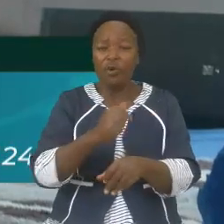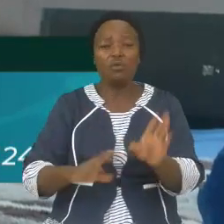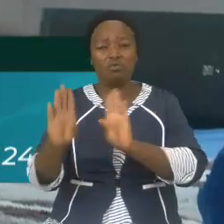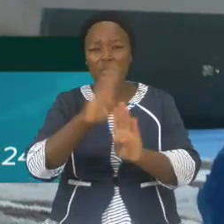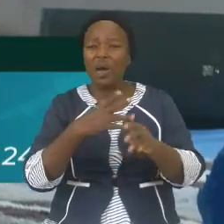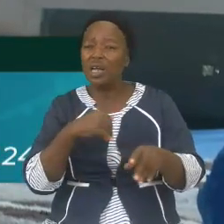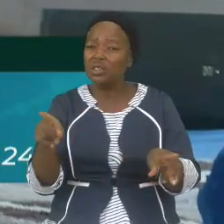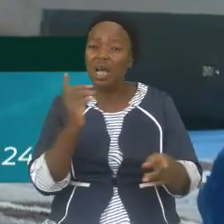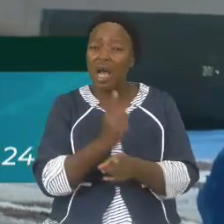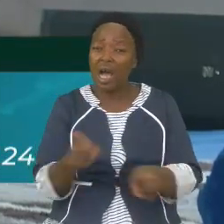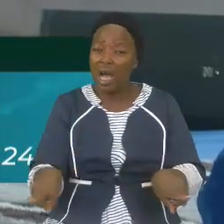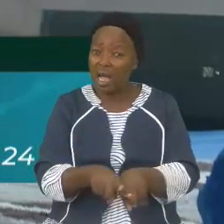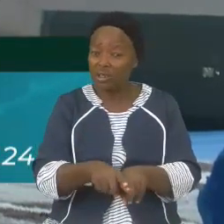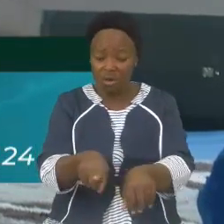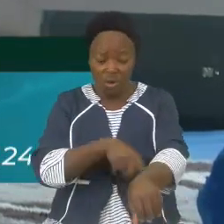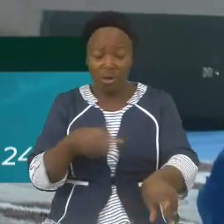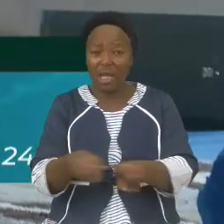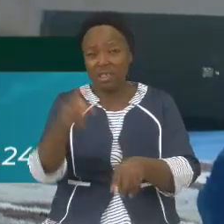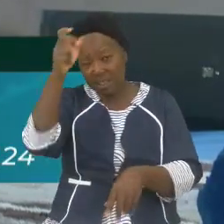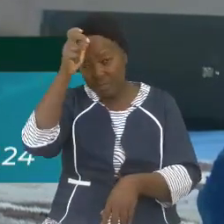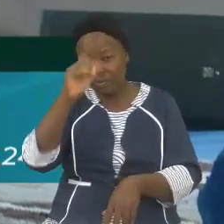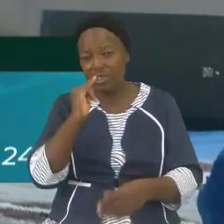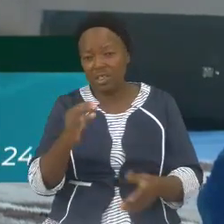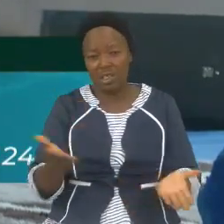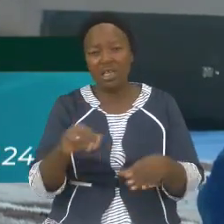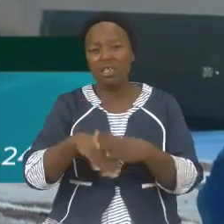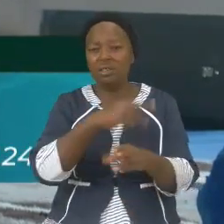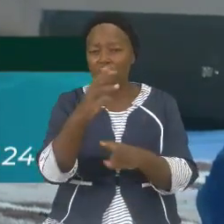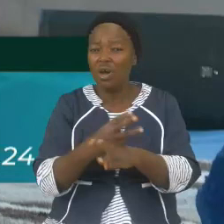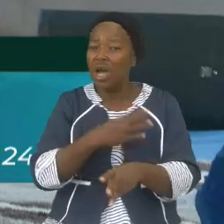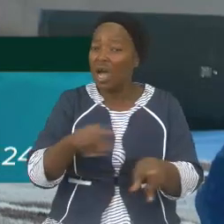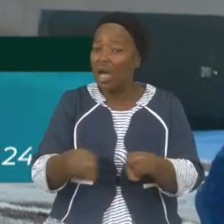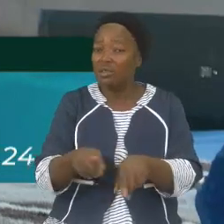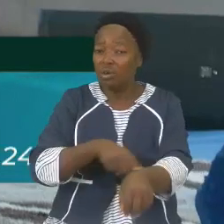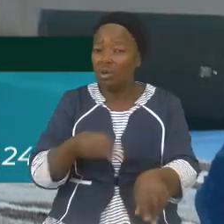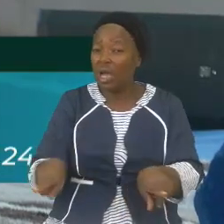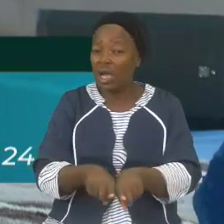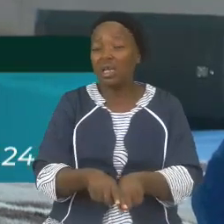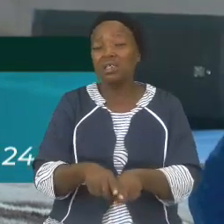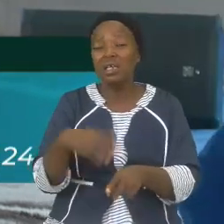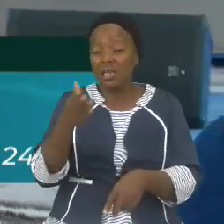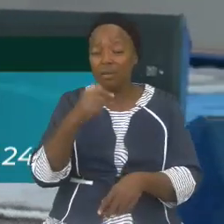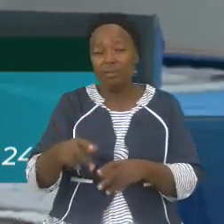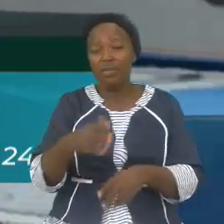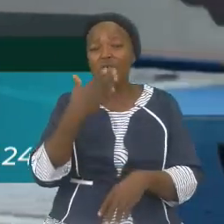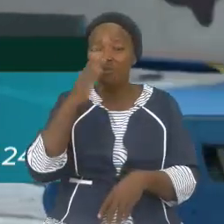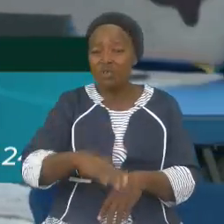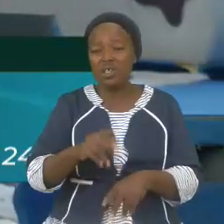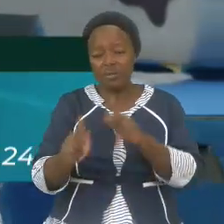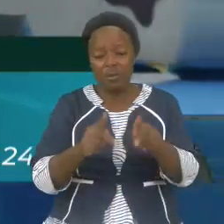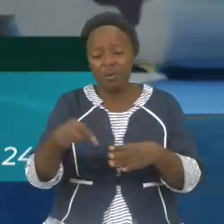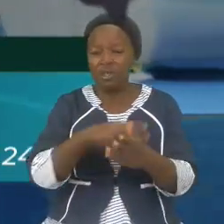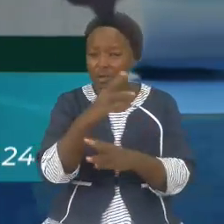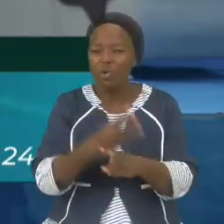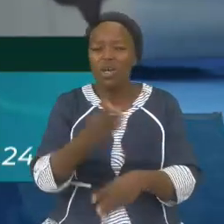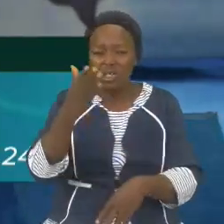Satan in the world, as long as there are evil powers and evil people in the world, there'll be trouble. But